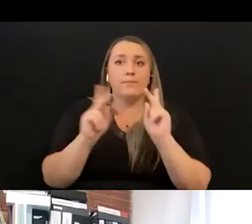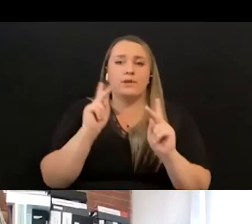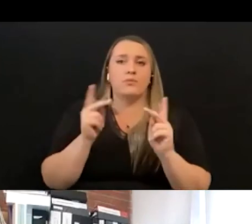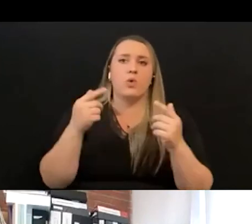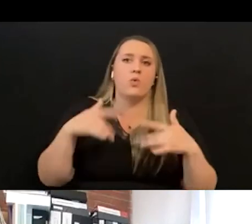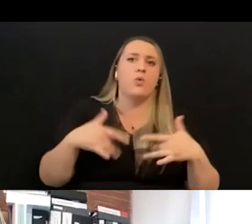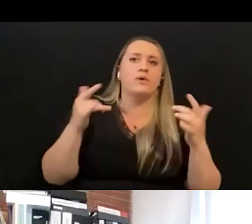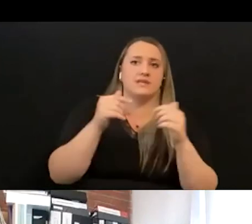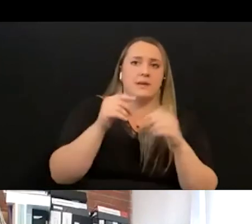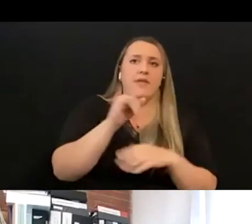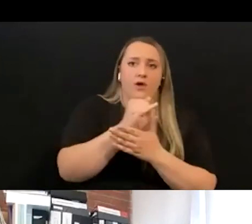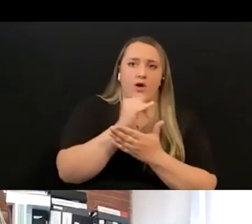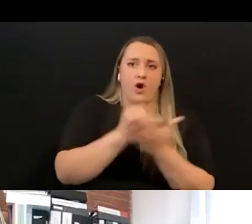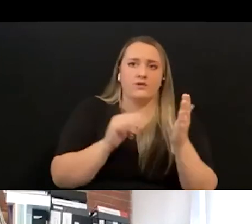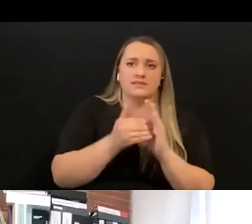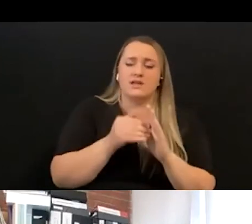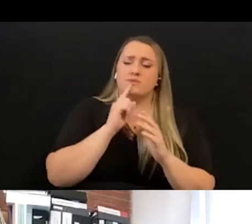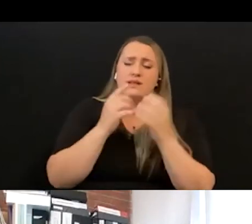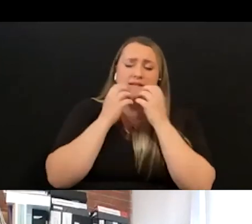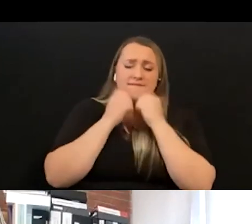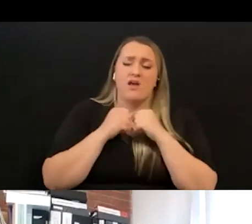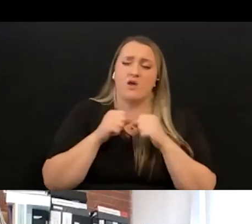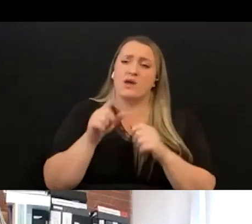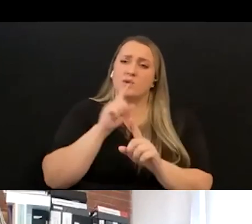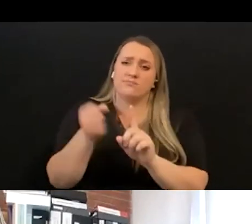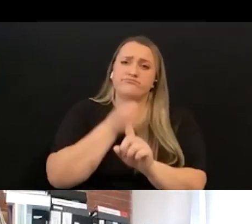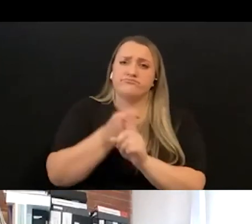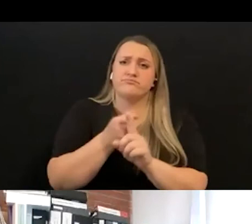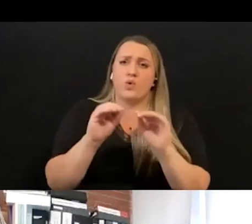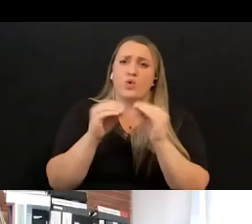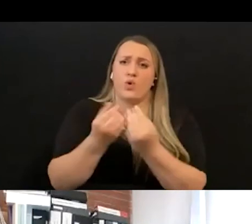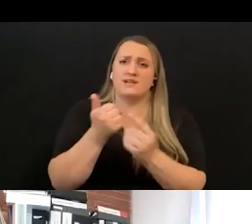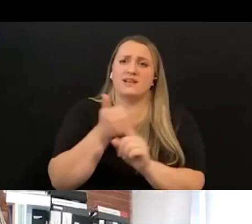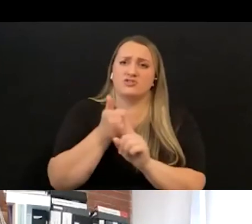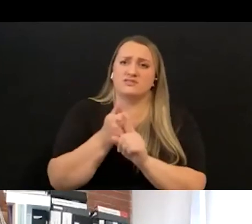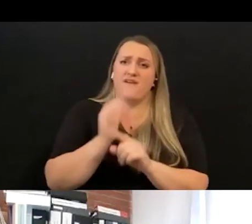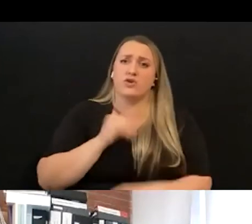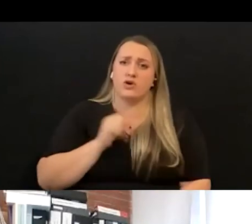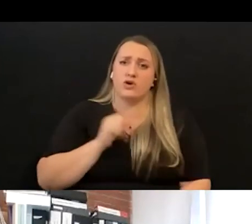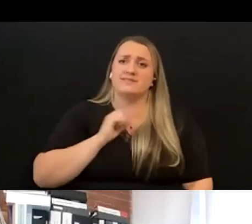include them. It's just been really valuable, and it's made a huge impact on the organization and our staff.